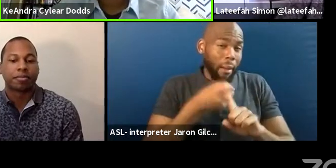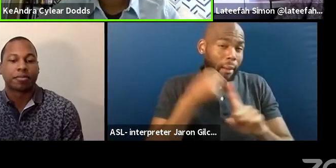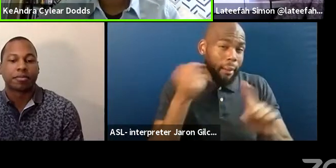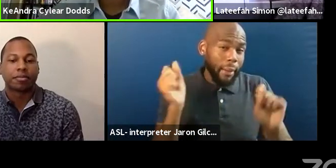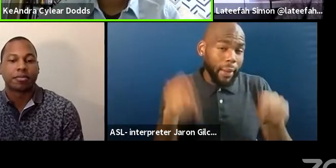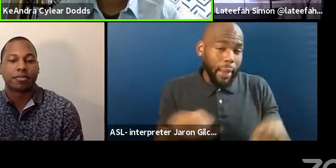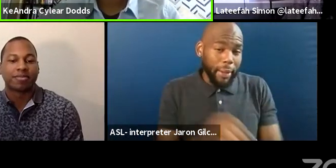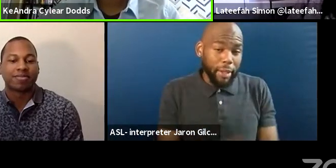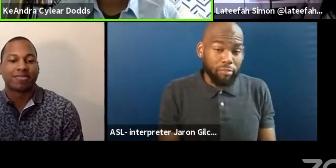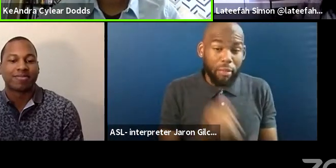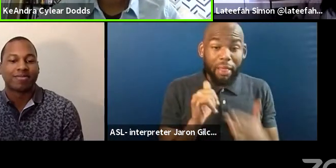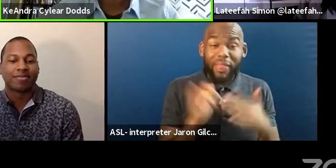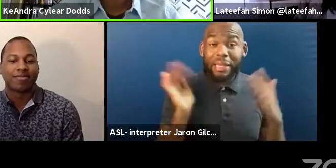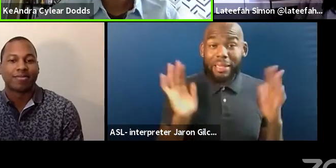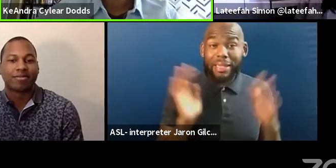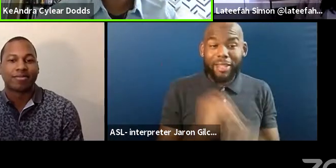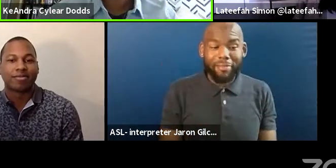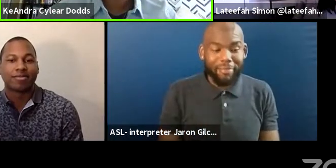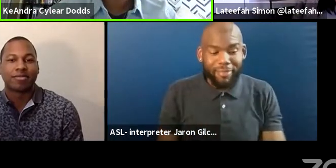that's it.